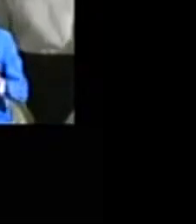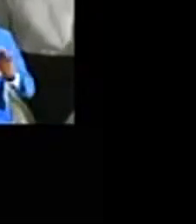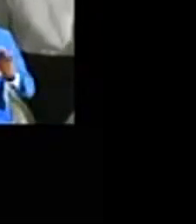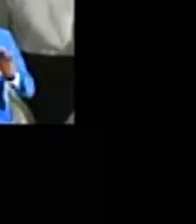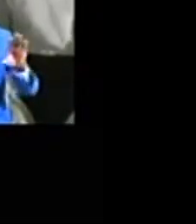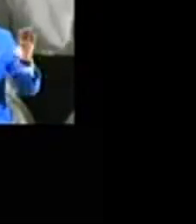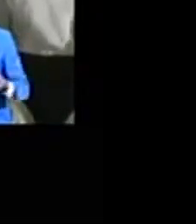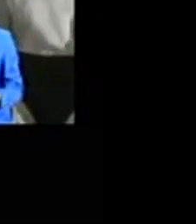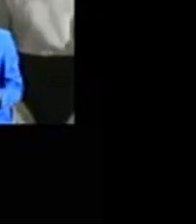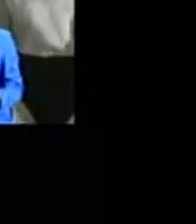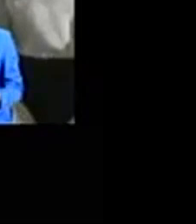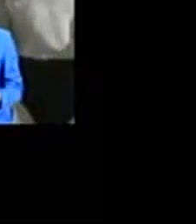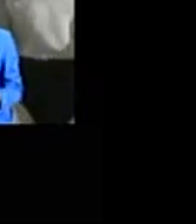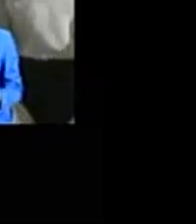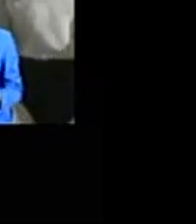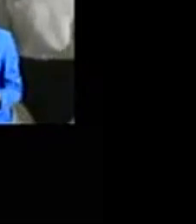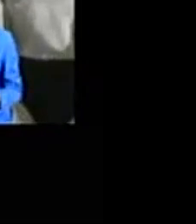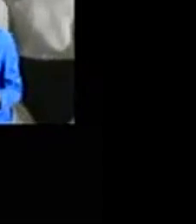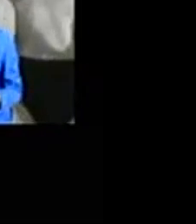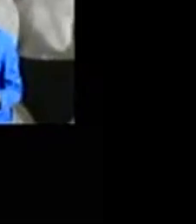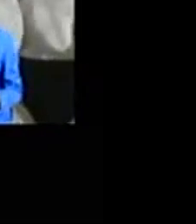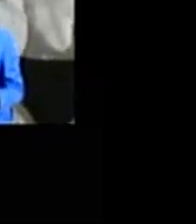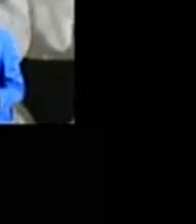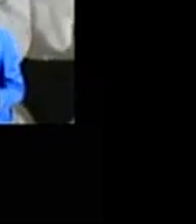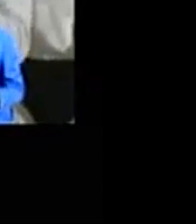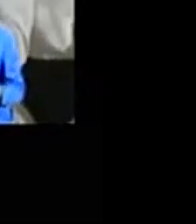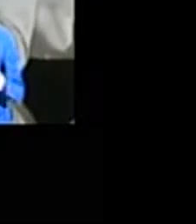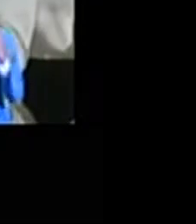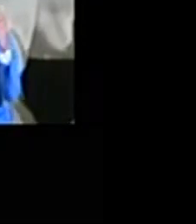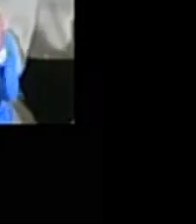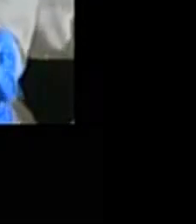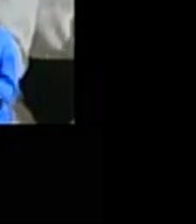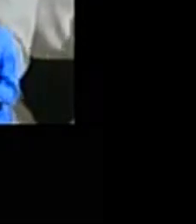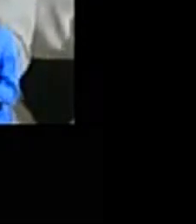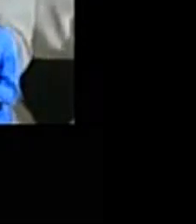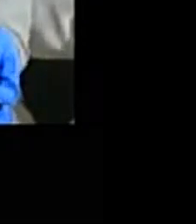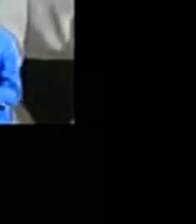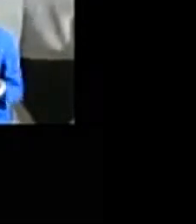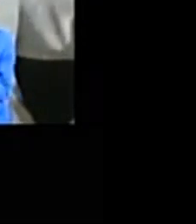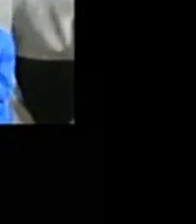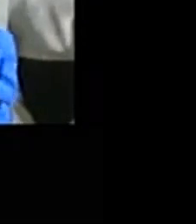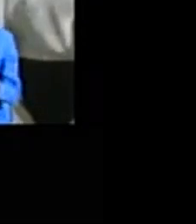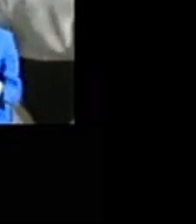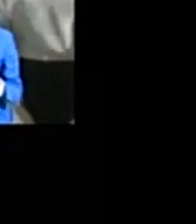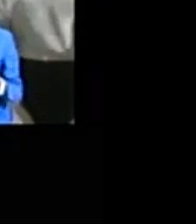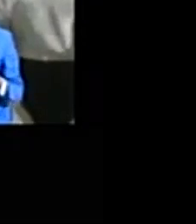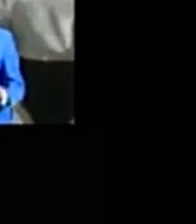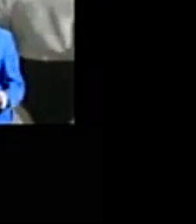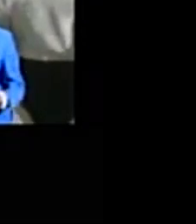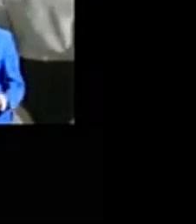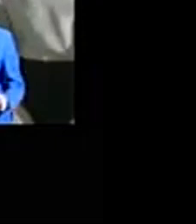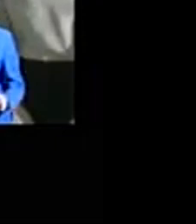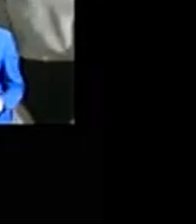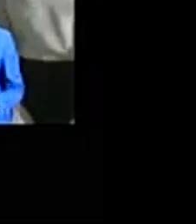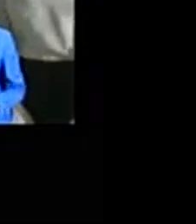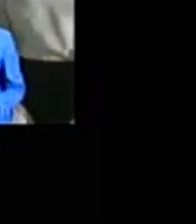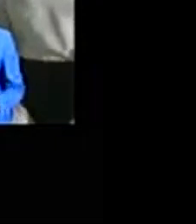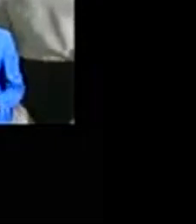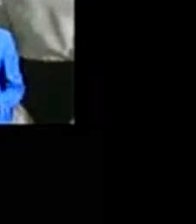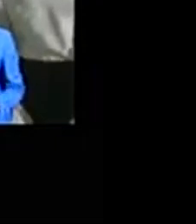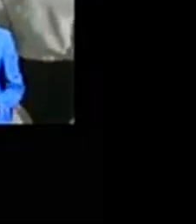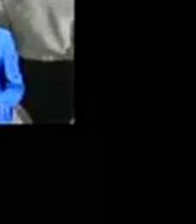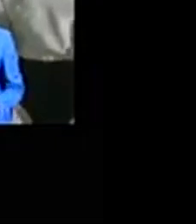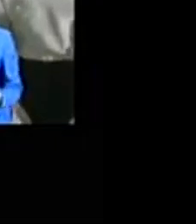He always shines a ray of light. The darkening clouds